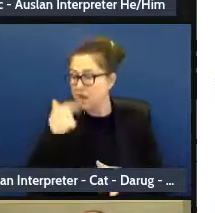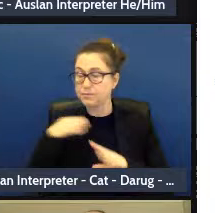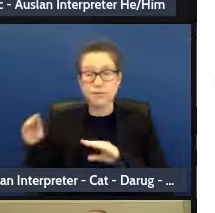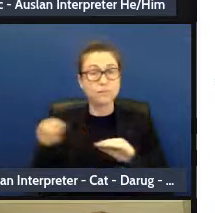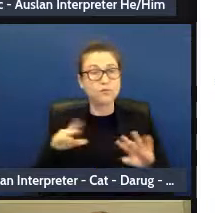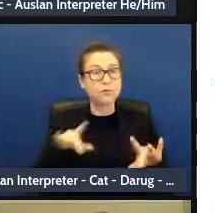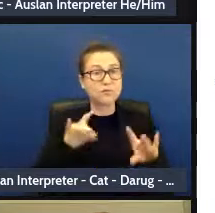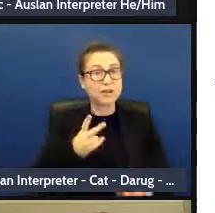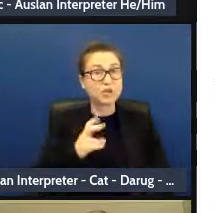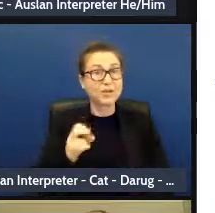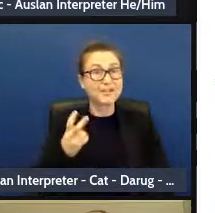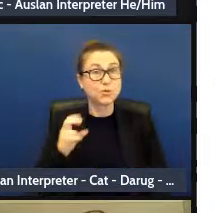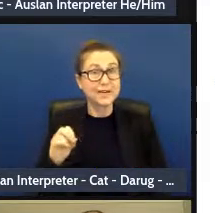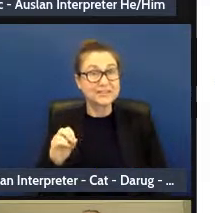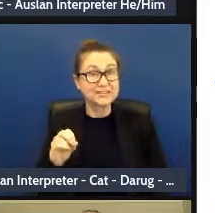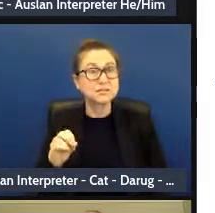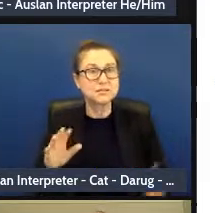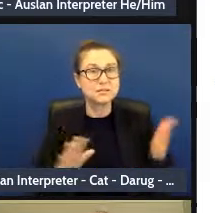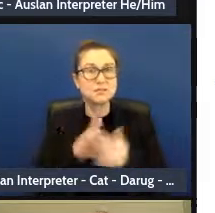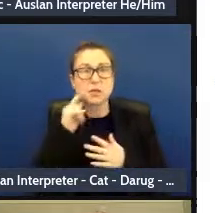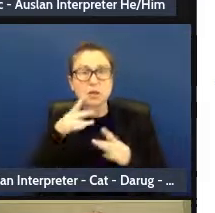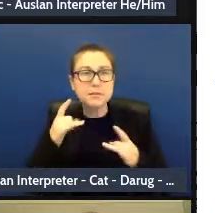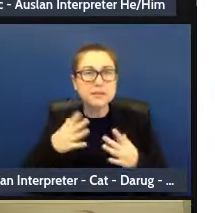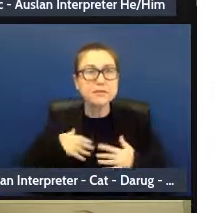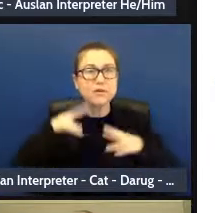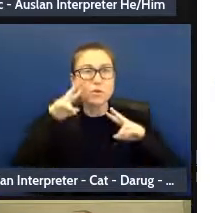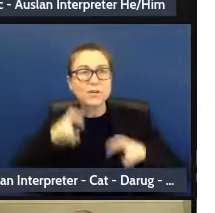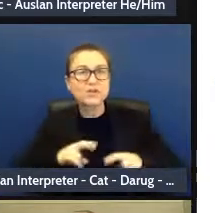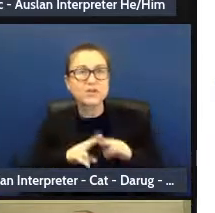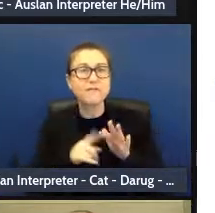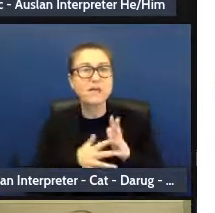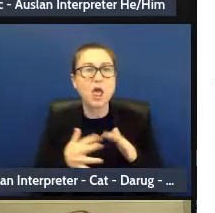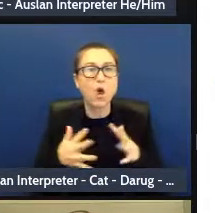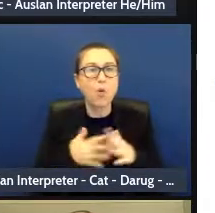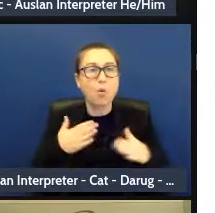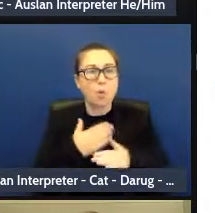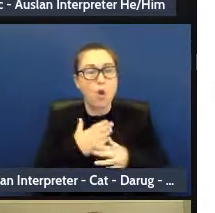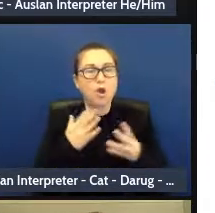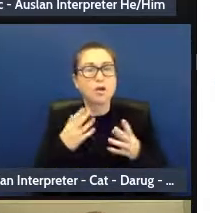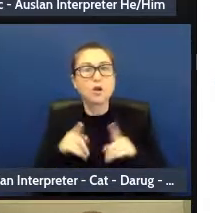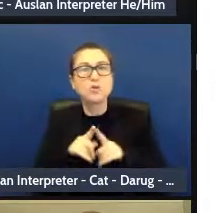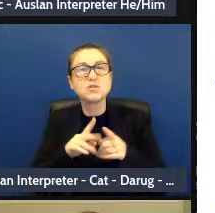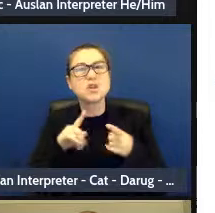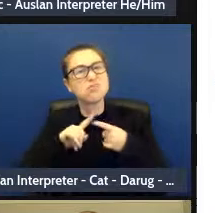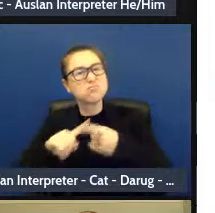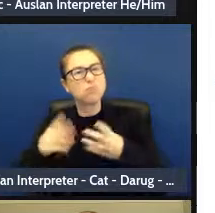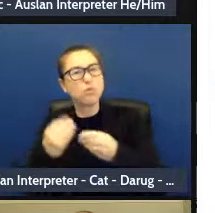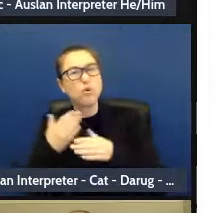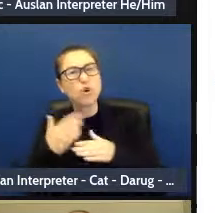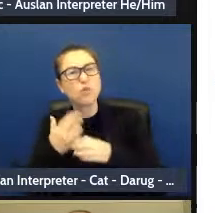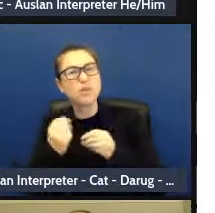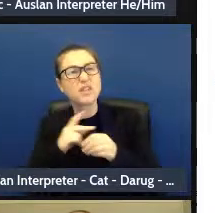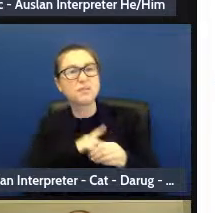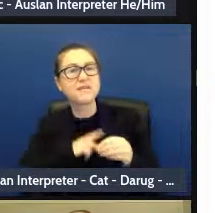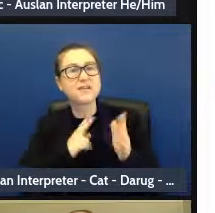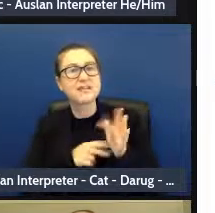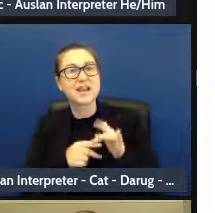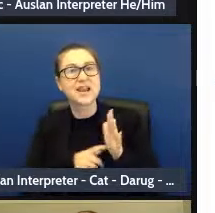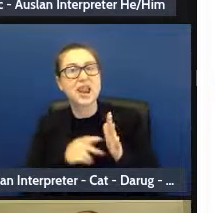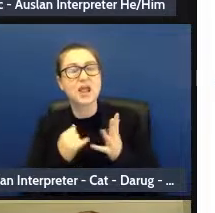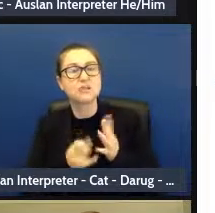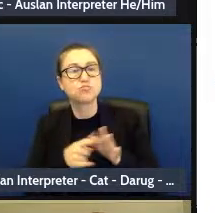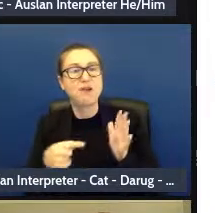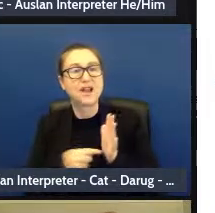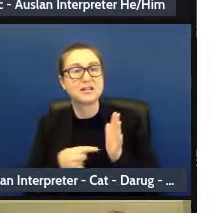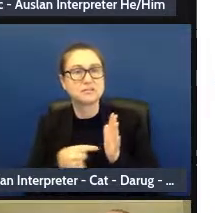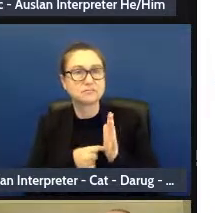2020 to start up my research fellow role and continue to work with Professor Neil Spratt to set up a small group here in